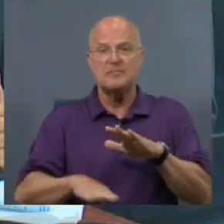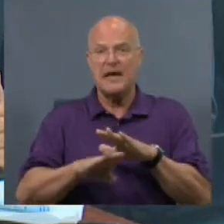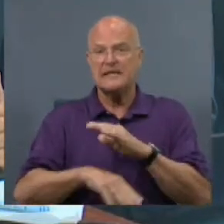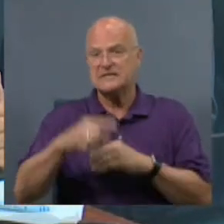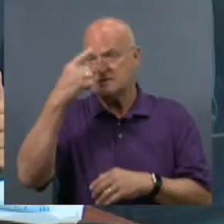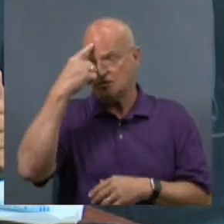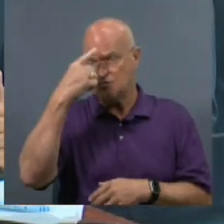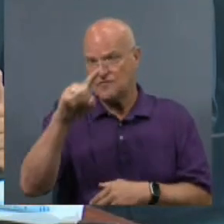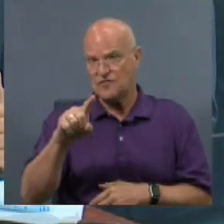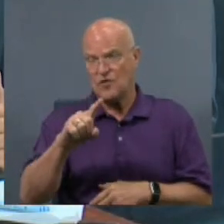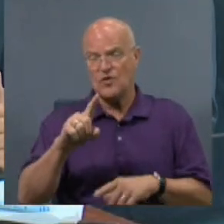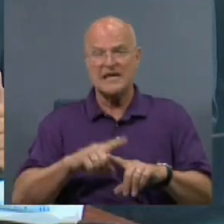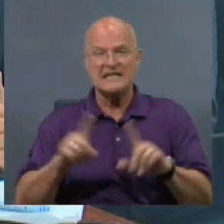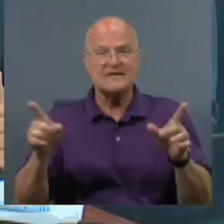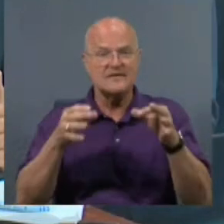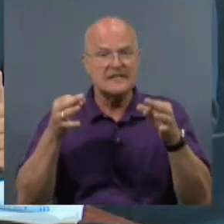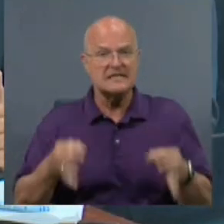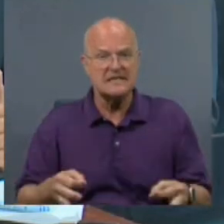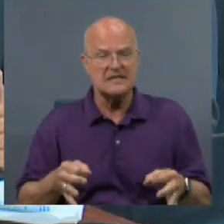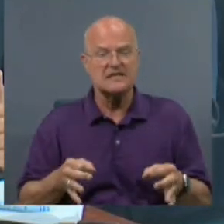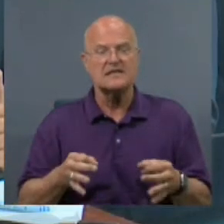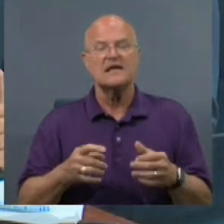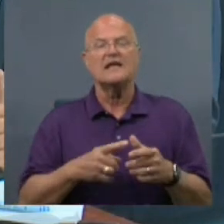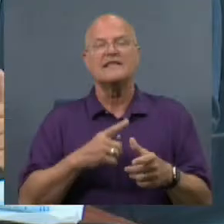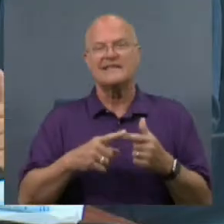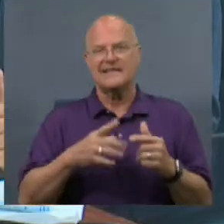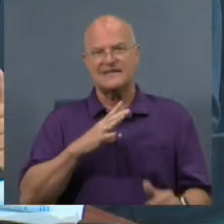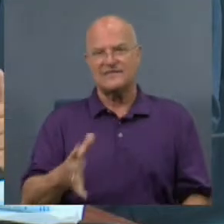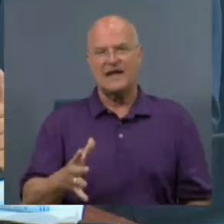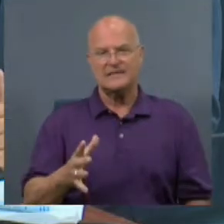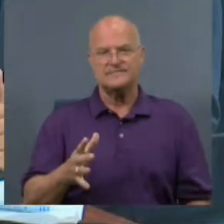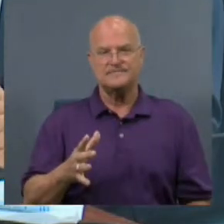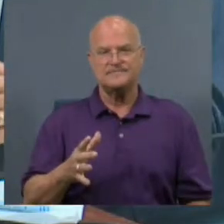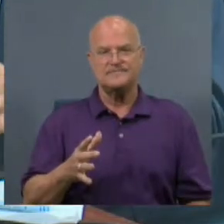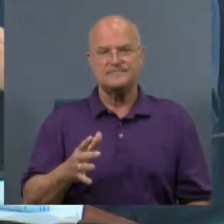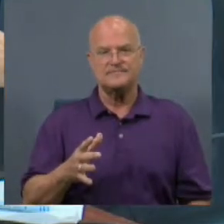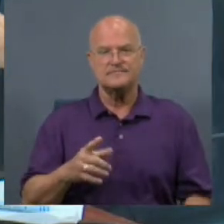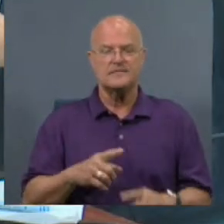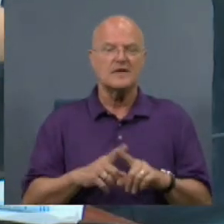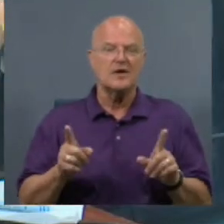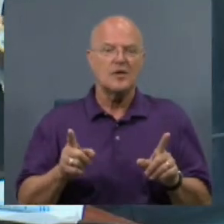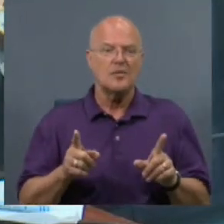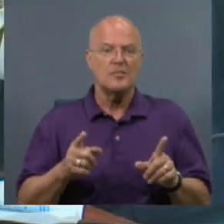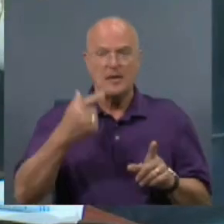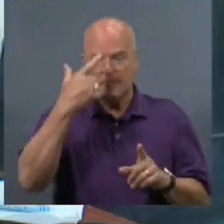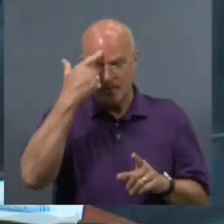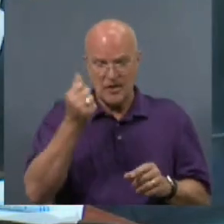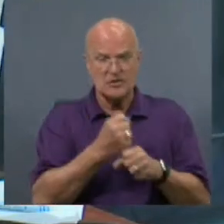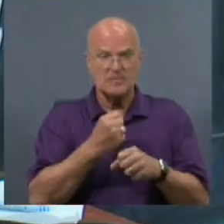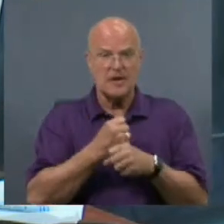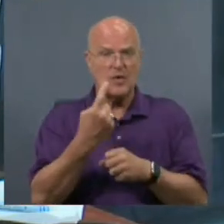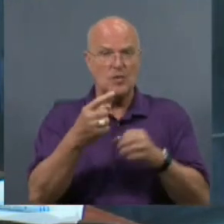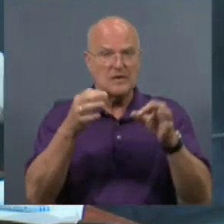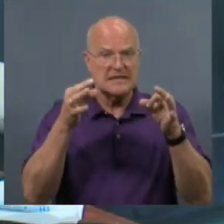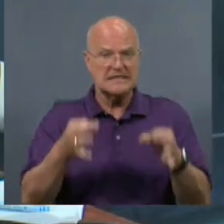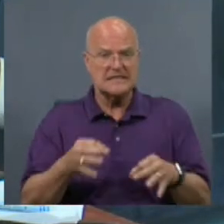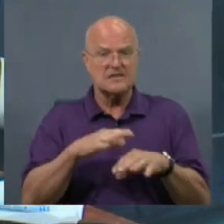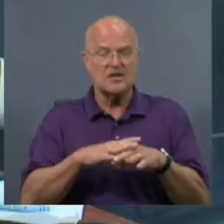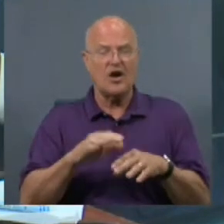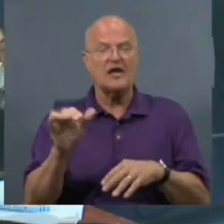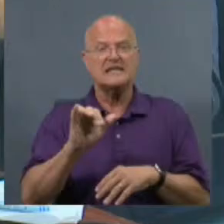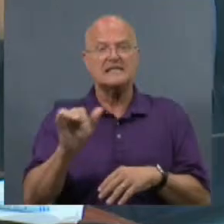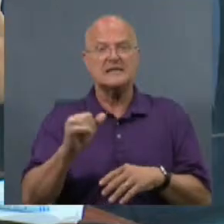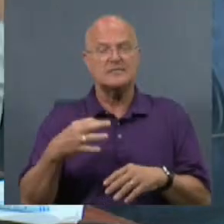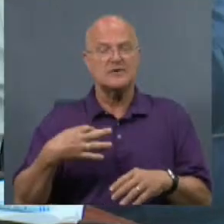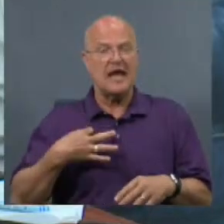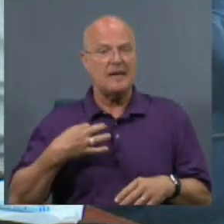for a different decision, that's fine. But just because you make one decision on a similar